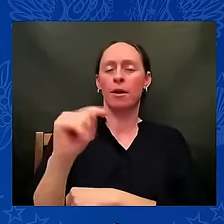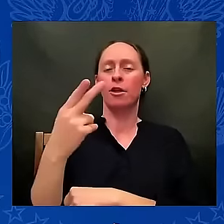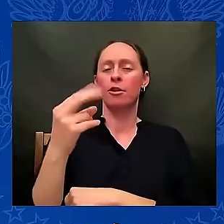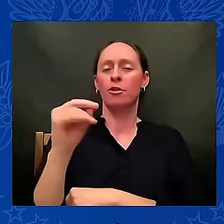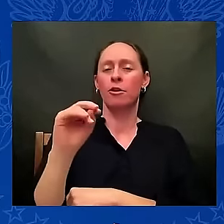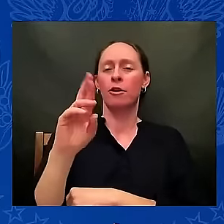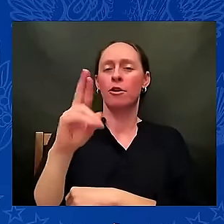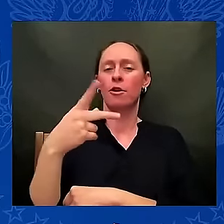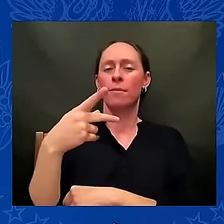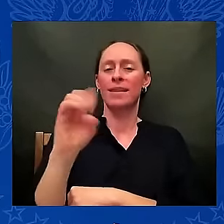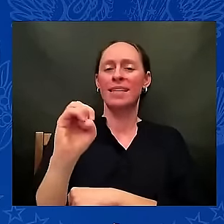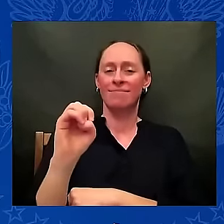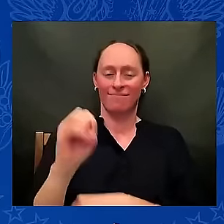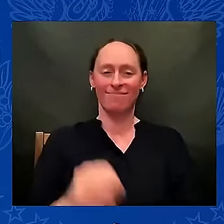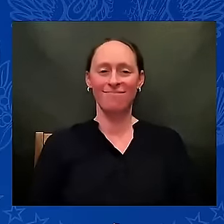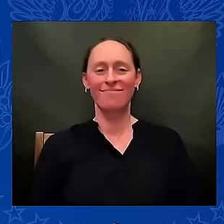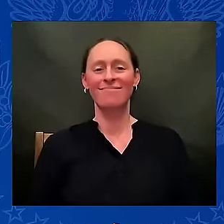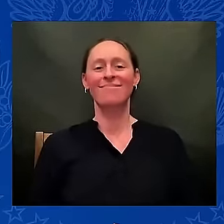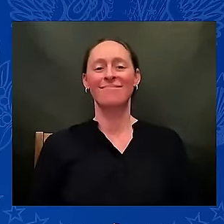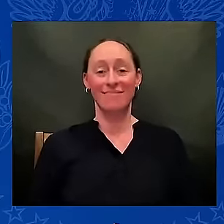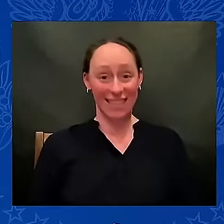I knew a lot about Jim Thorpe before some of you probably even knew. As a child, Jim was taken from his home,